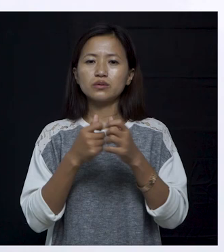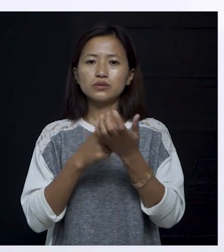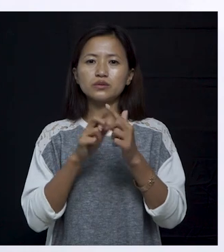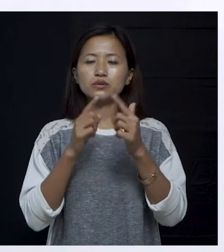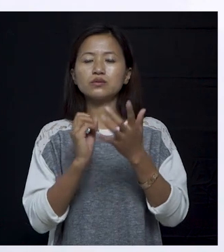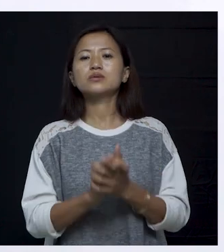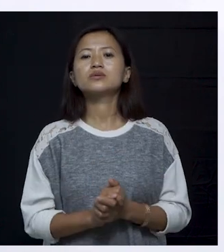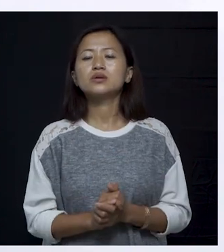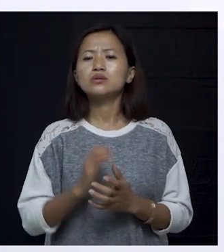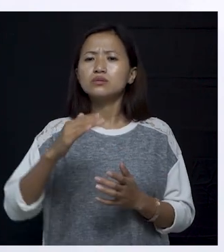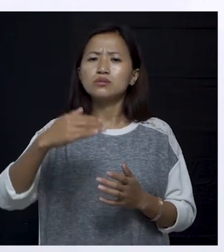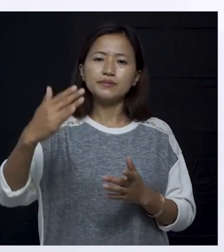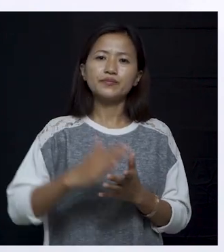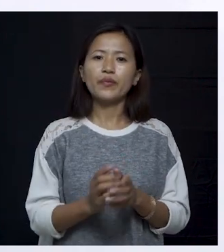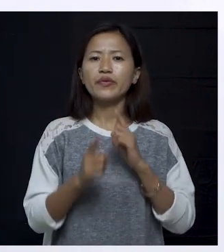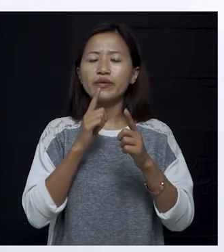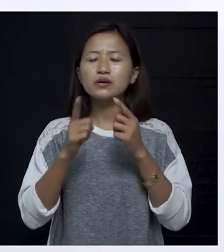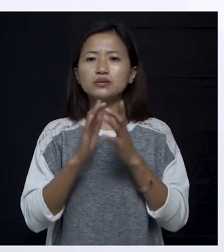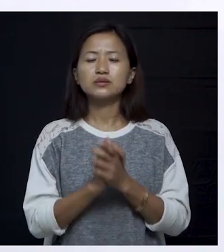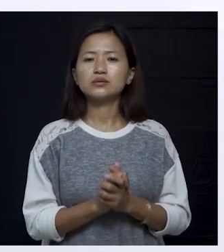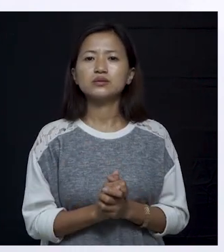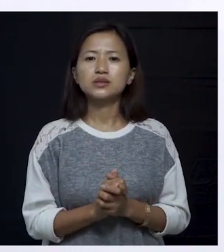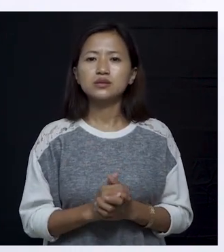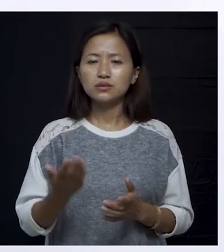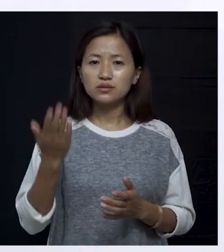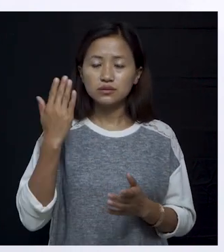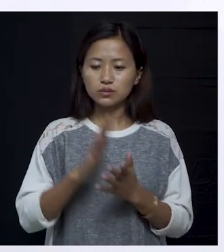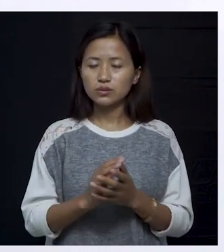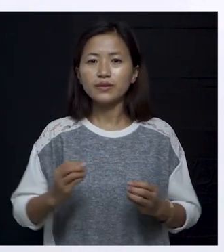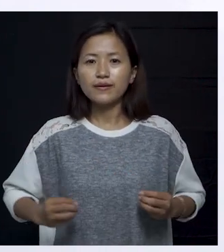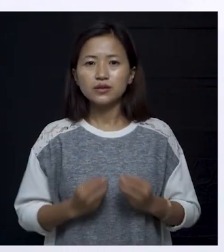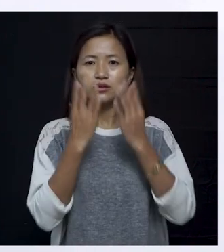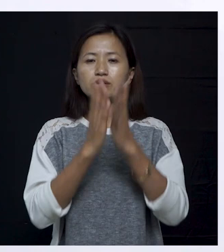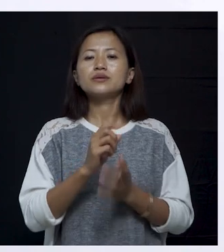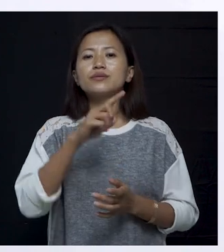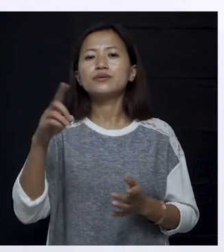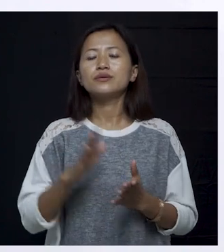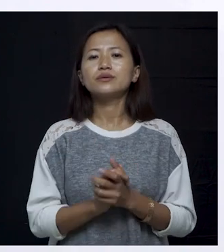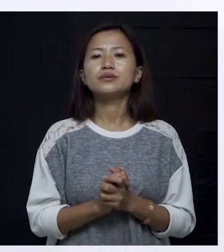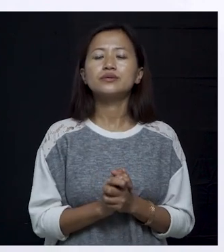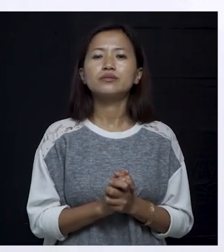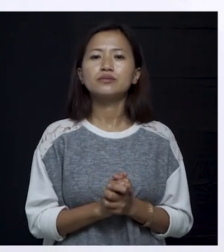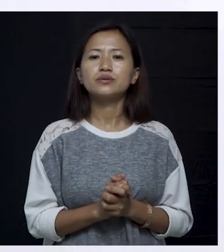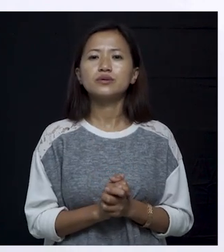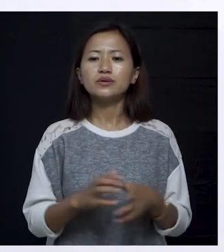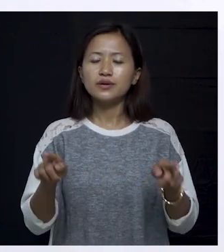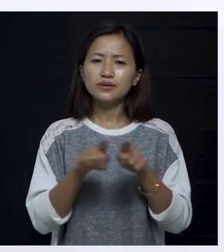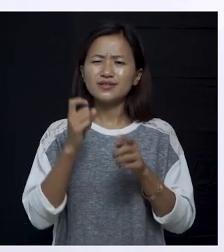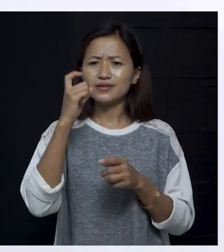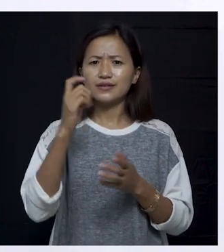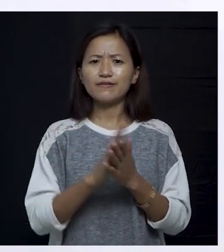on. Then we have also discussed that since we are enjoying the rights, okay? Since we are enjoying the